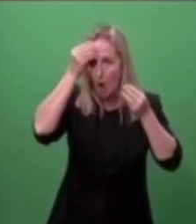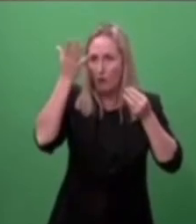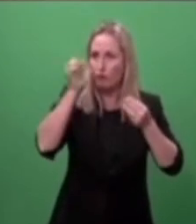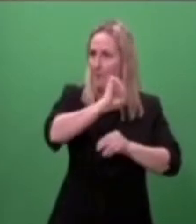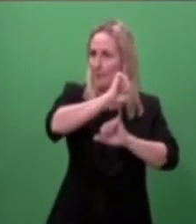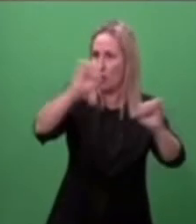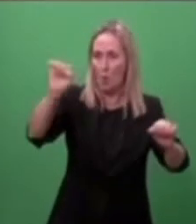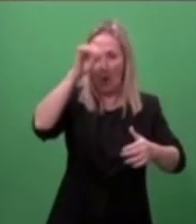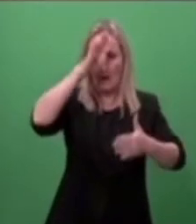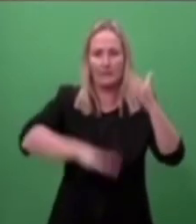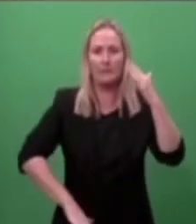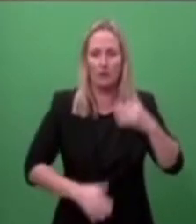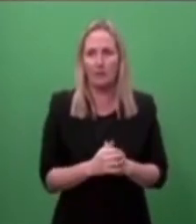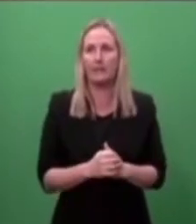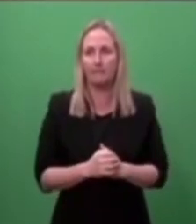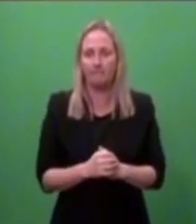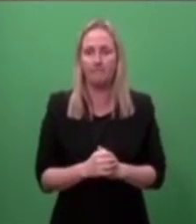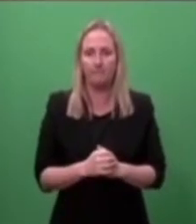experiences that you have shared.